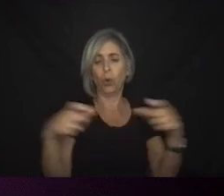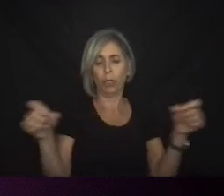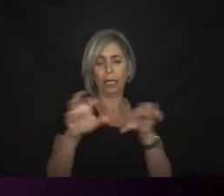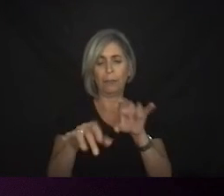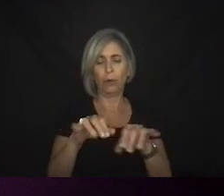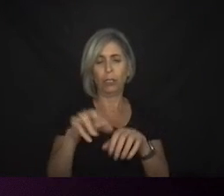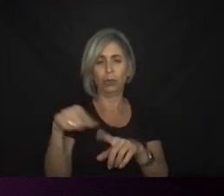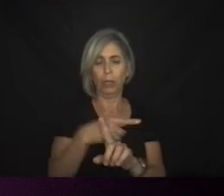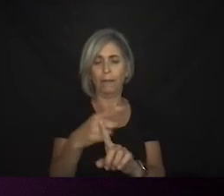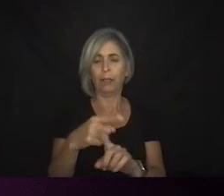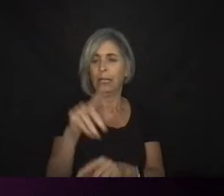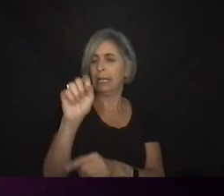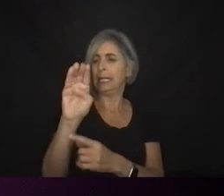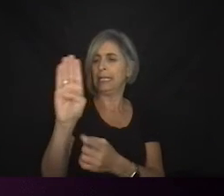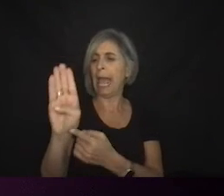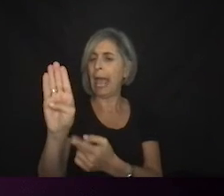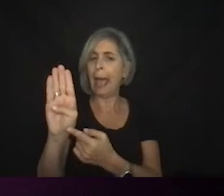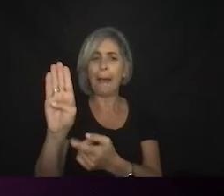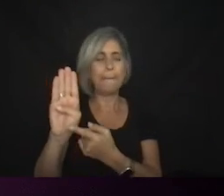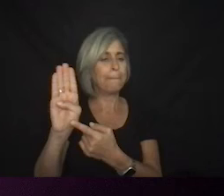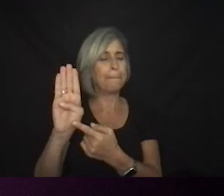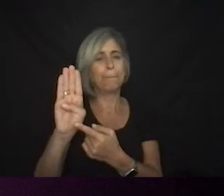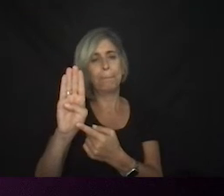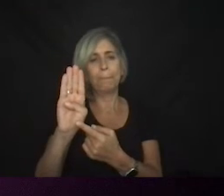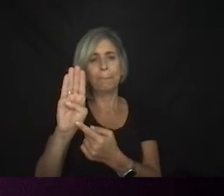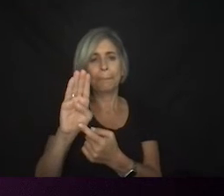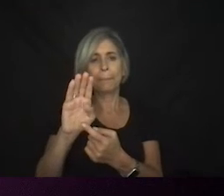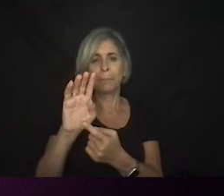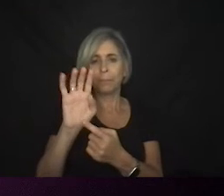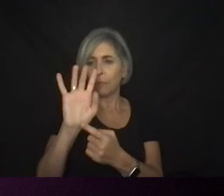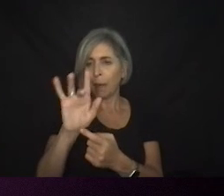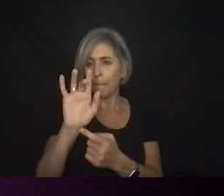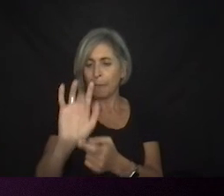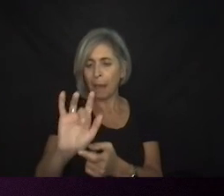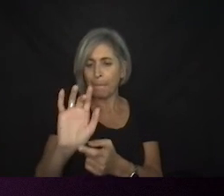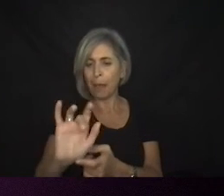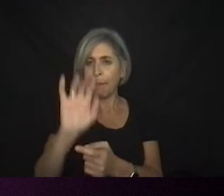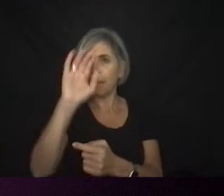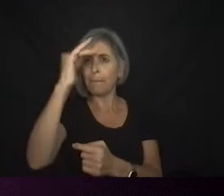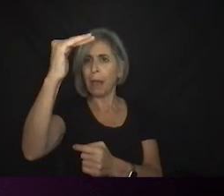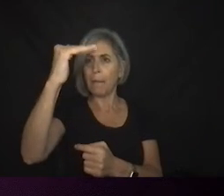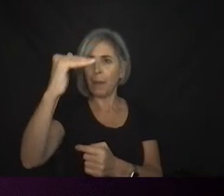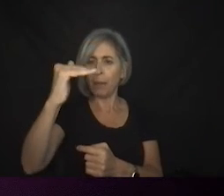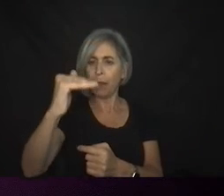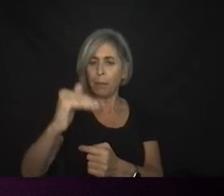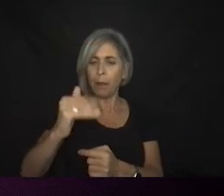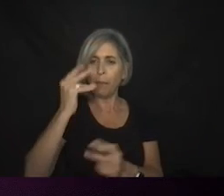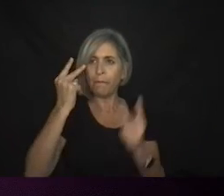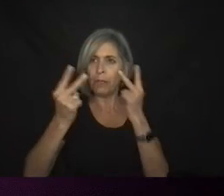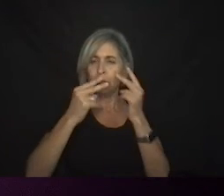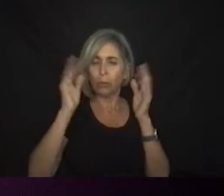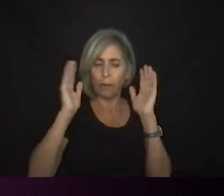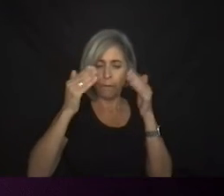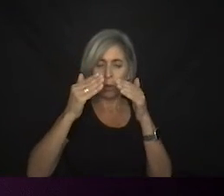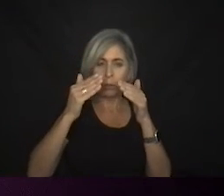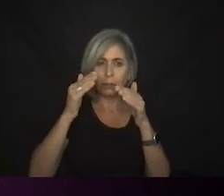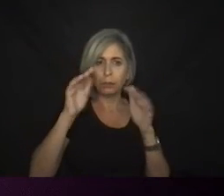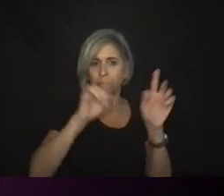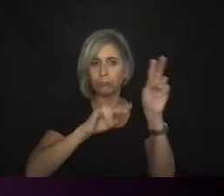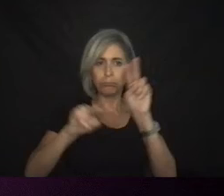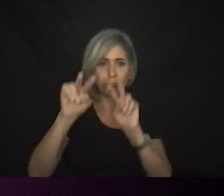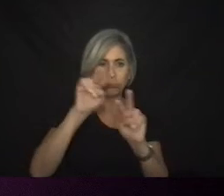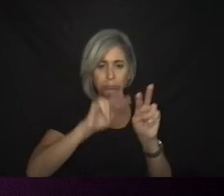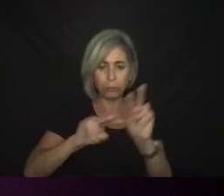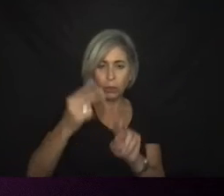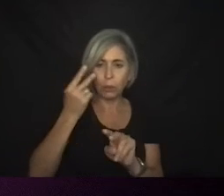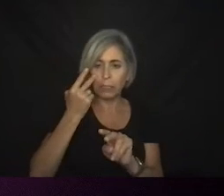start tabbing, and you can see in this GIF here, you have the visual focus moving across all of the